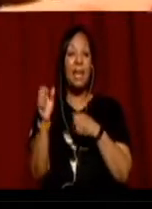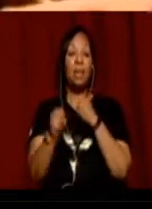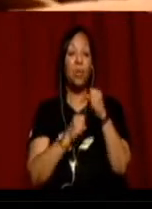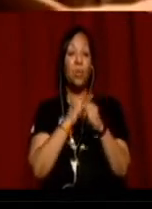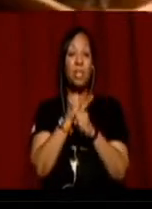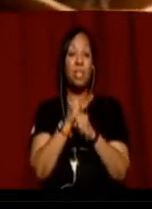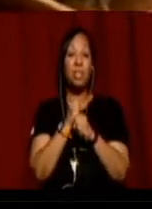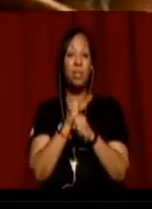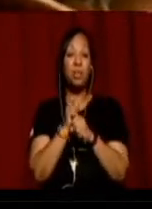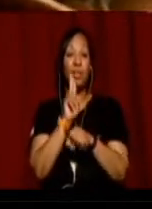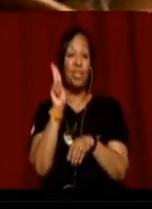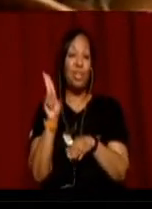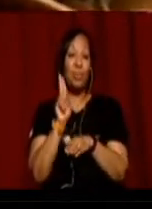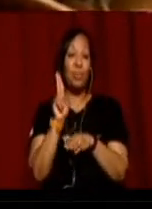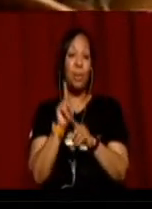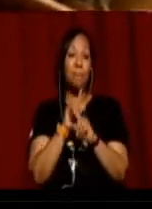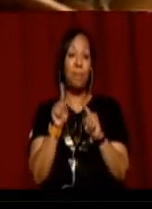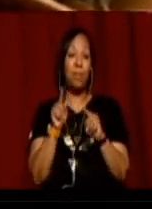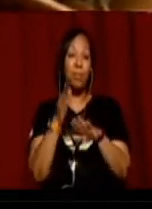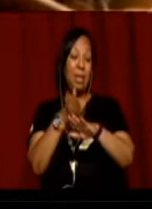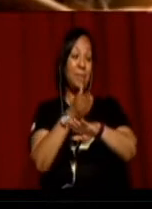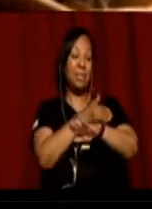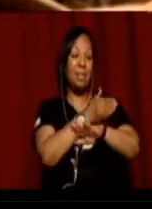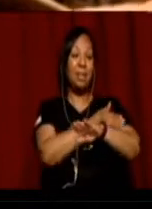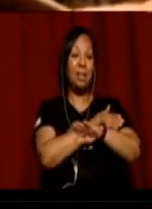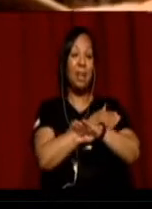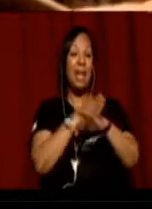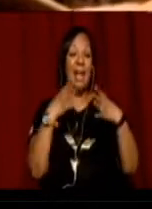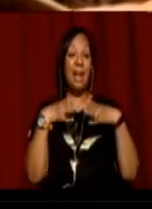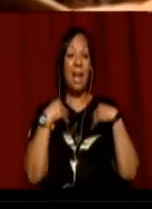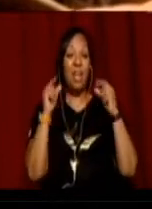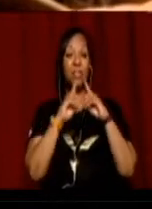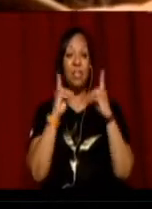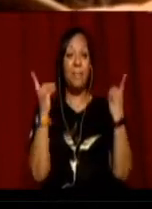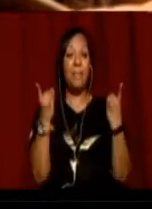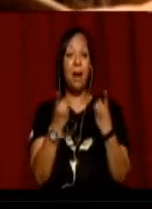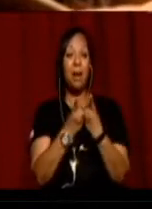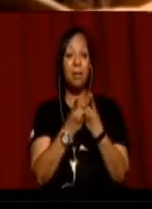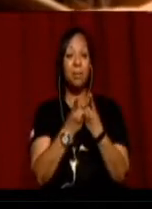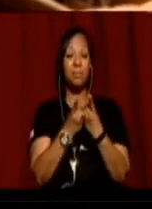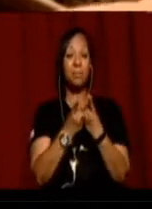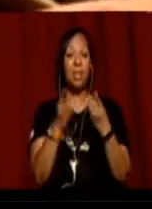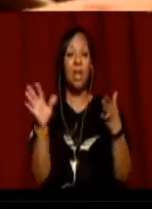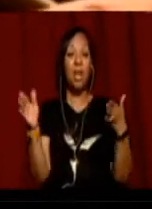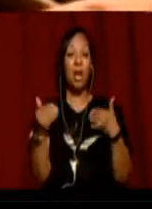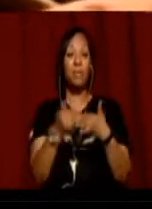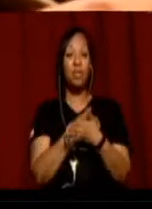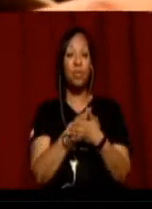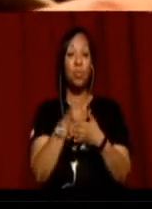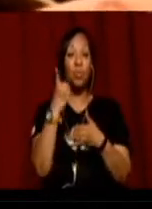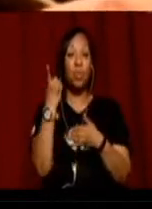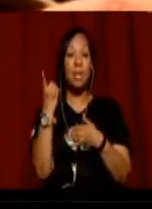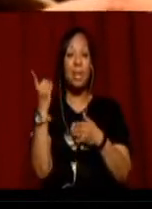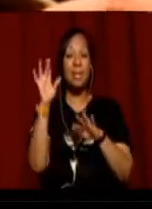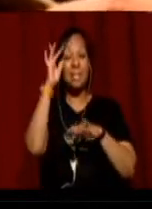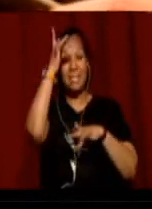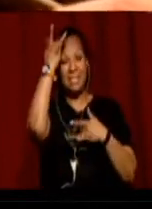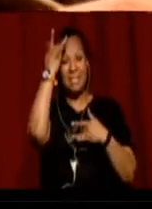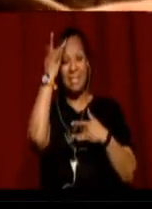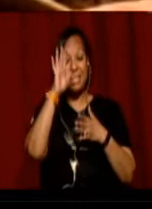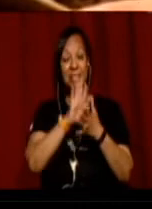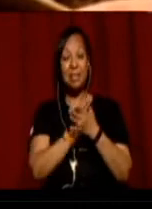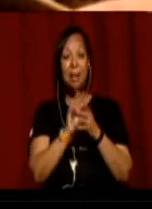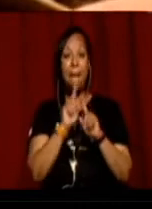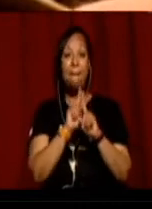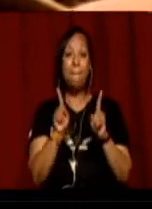in general. We also have exceeded in our health department the number of positive cases of any one particular disease than